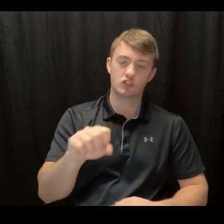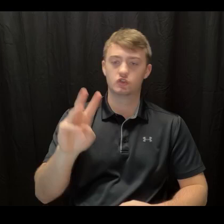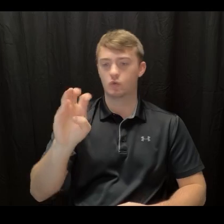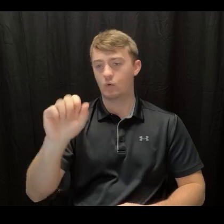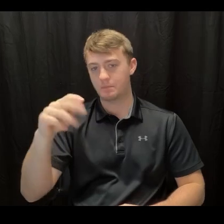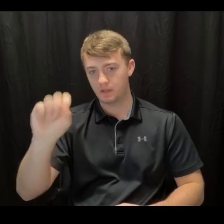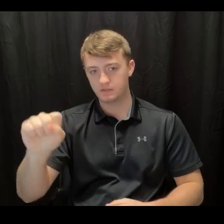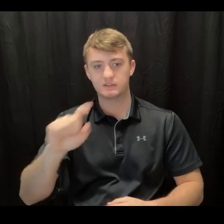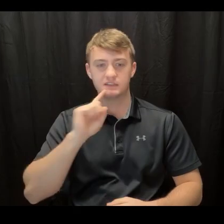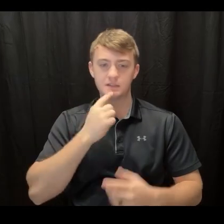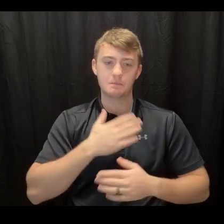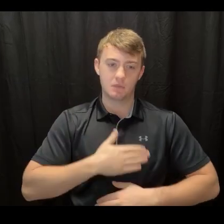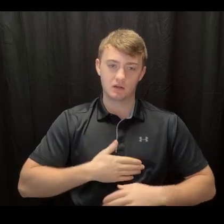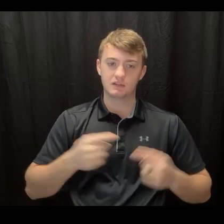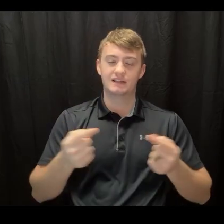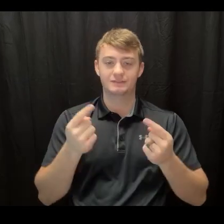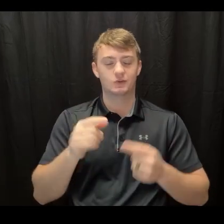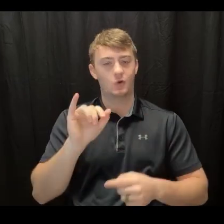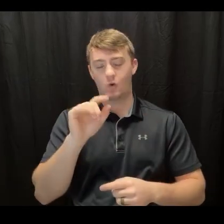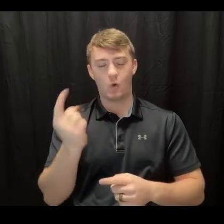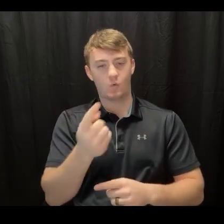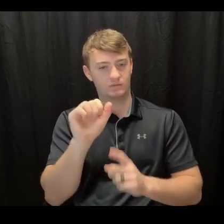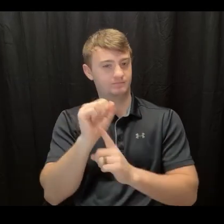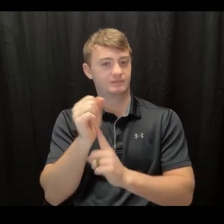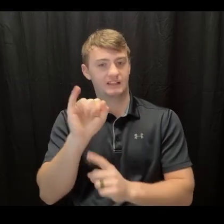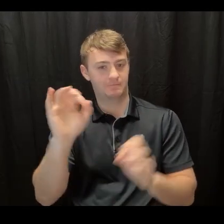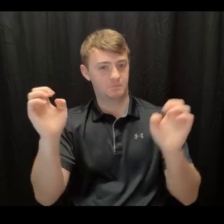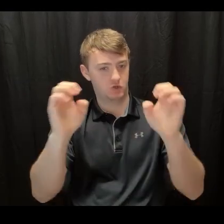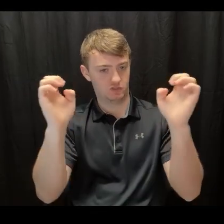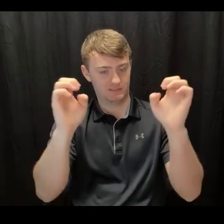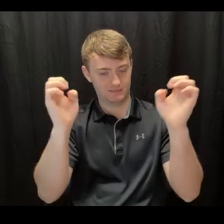drugs, weapons, or serious bodily injury. It's only in case of emergency.